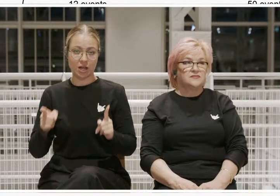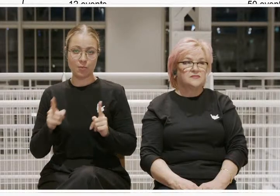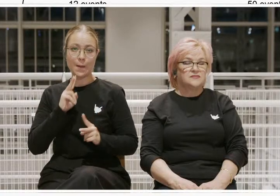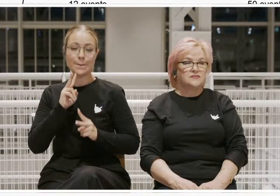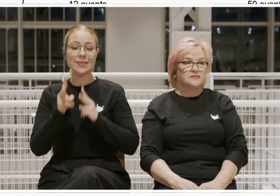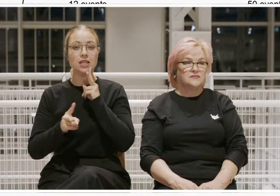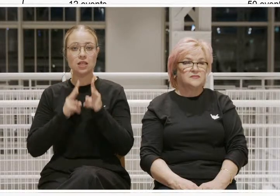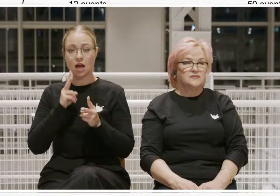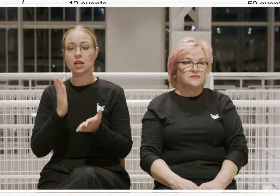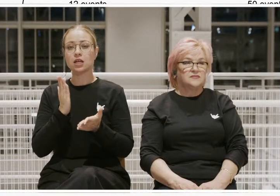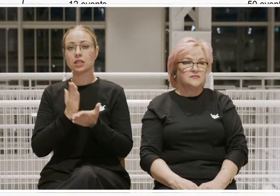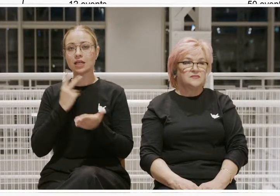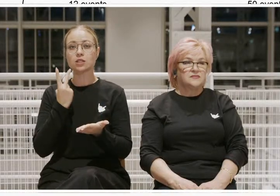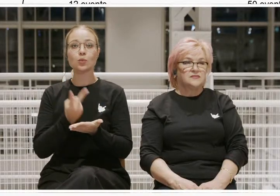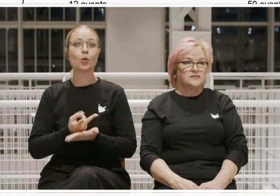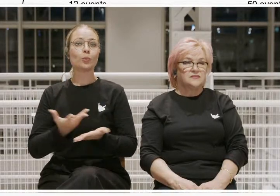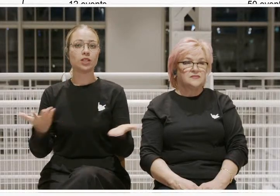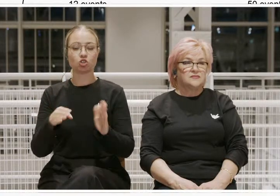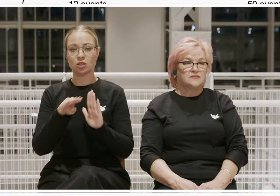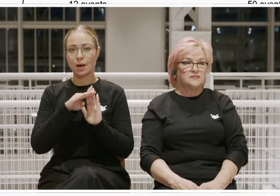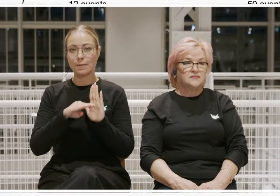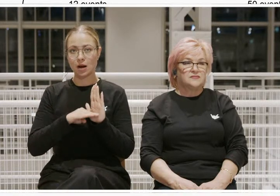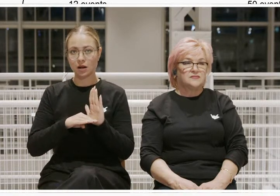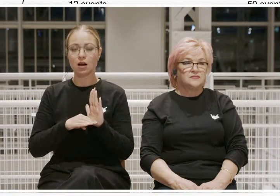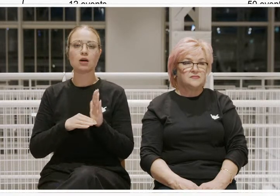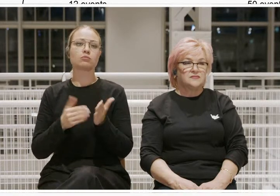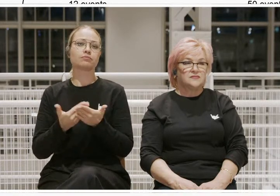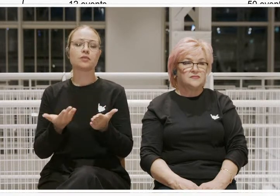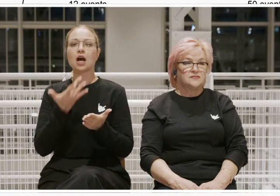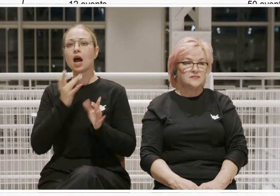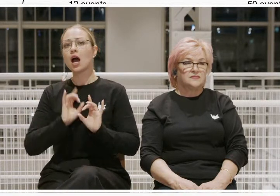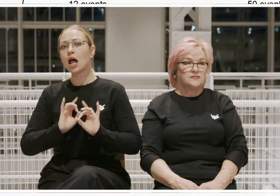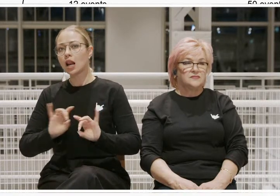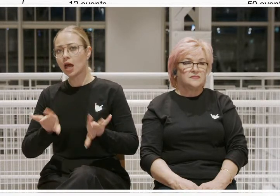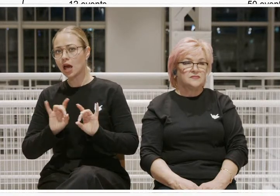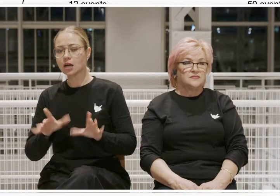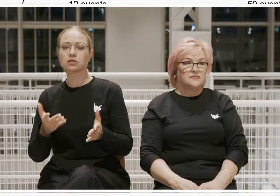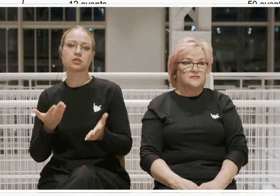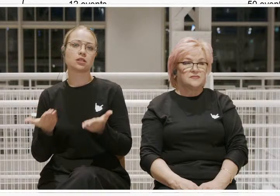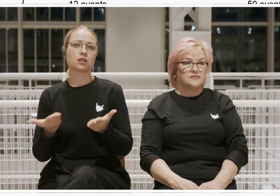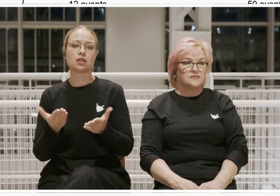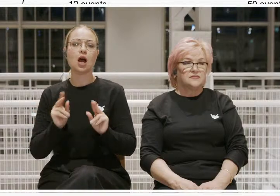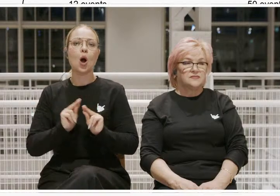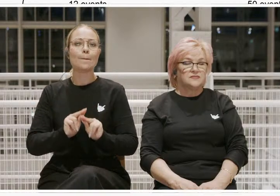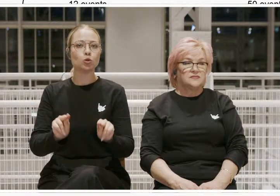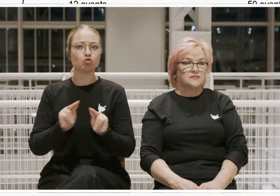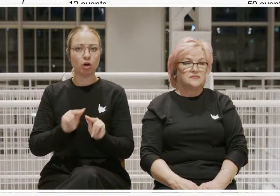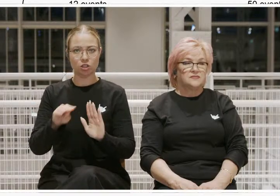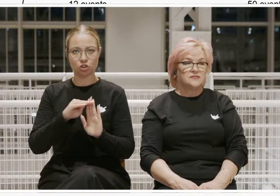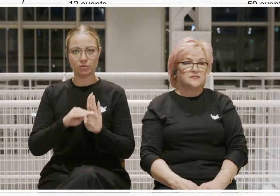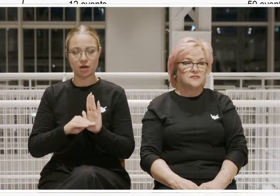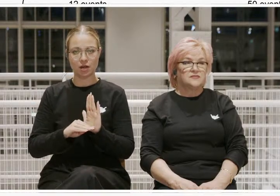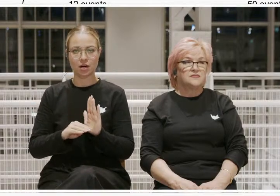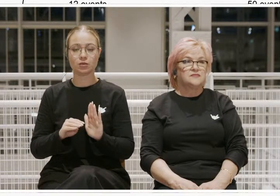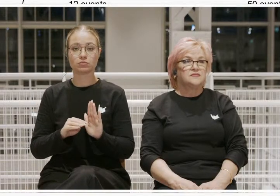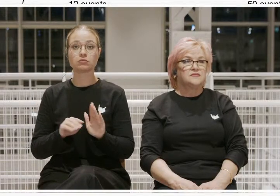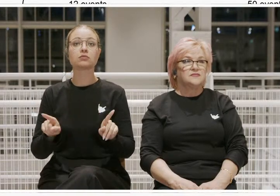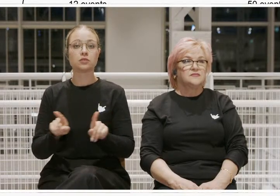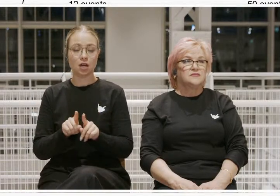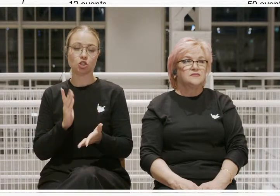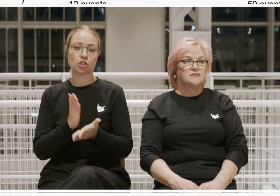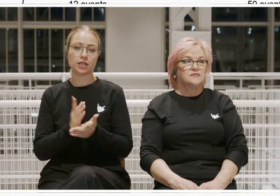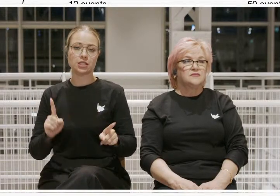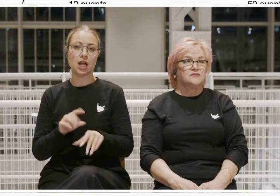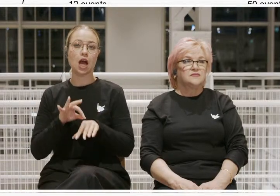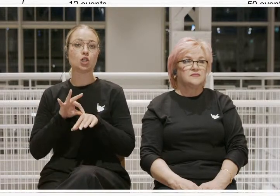film programs, learning programs, and also offers guided tours. So in the scope of